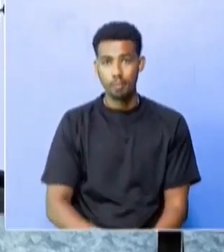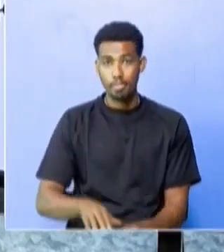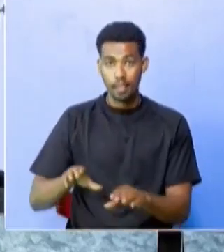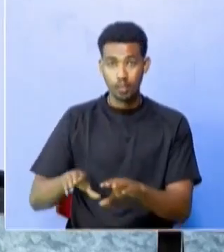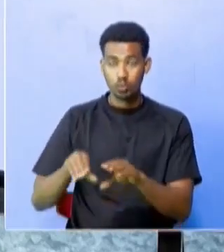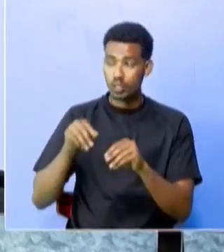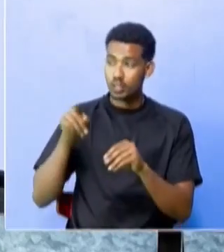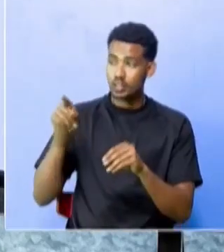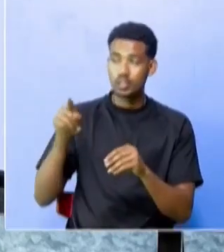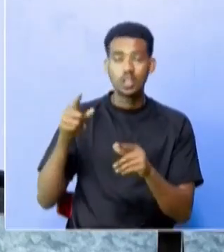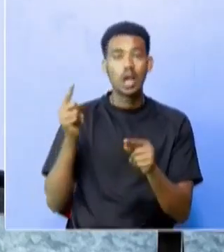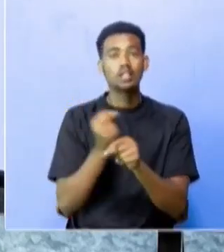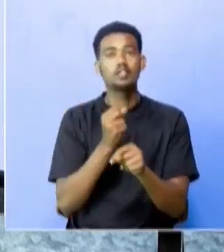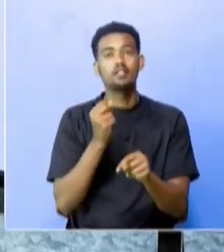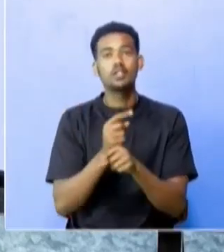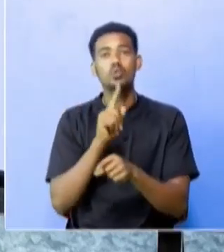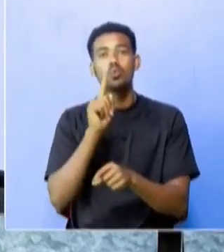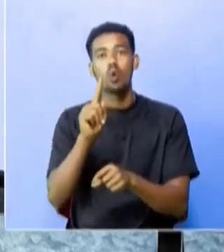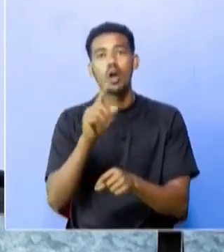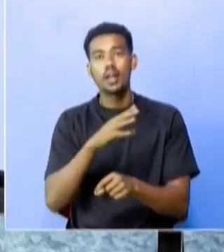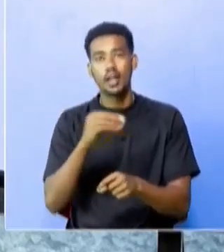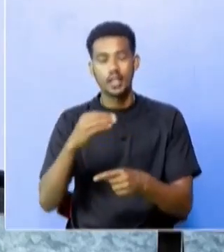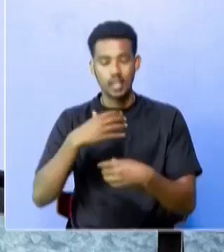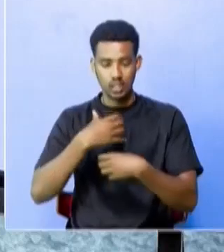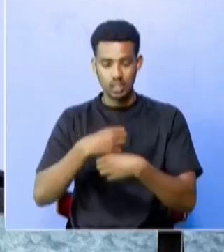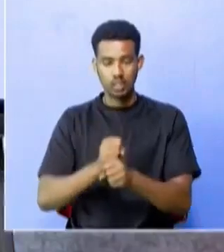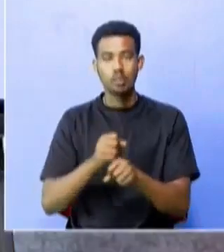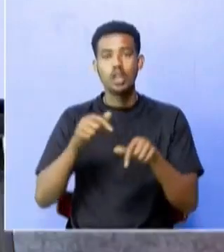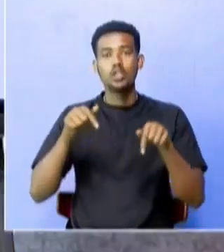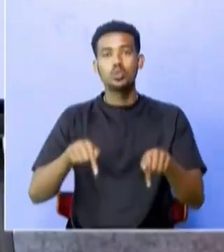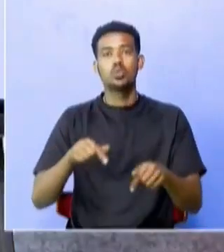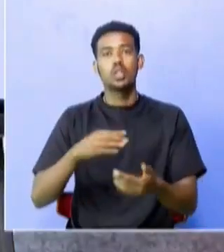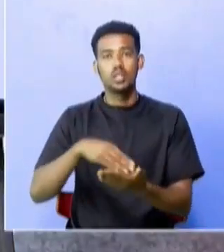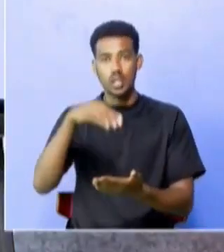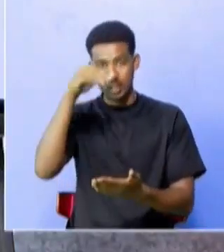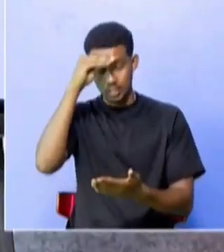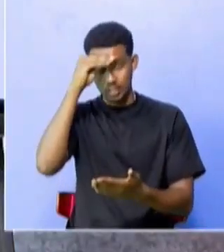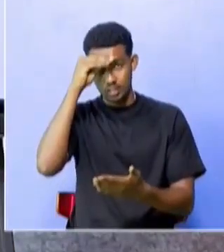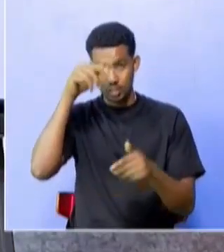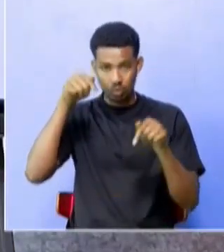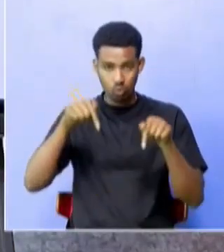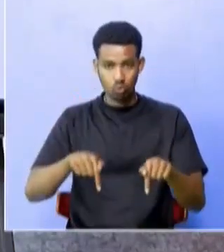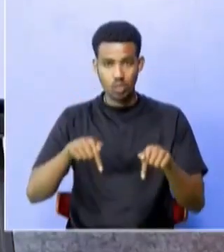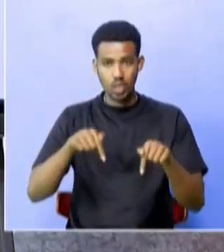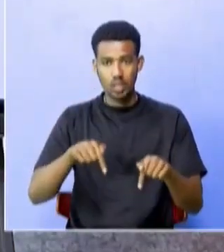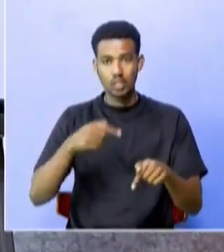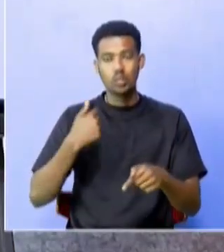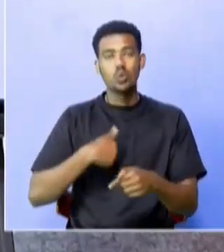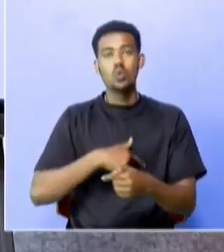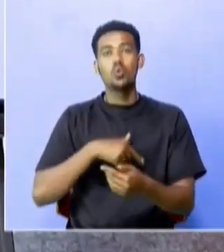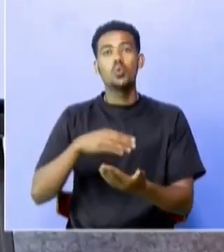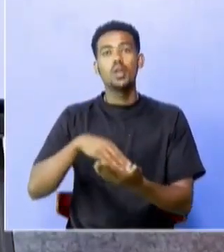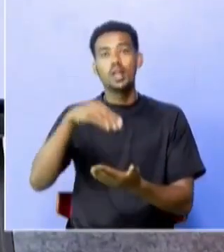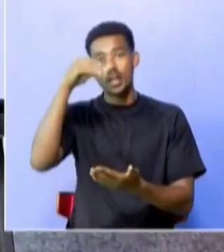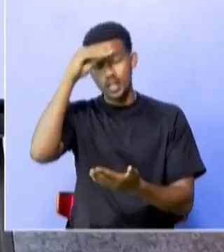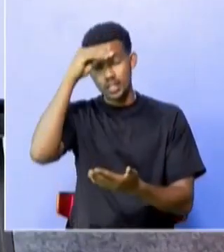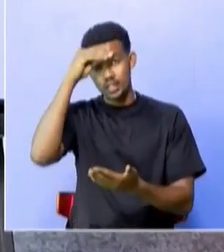is activity 1 and let us summarize today's lesson. Today, we were learning